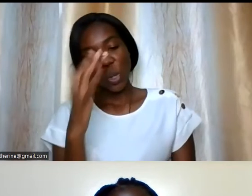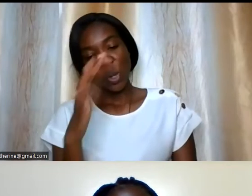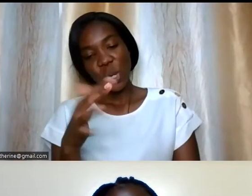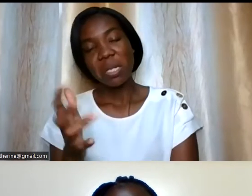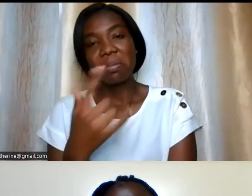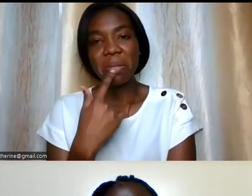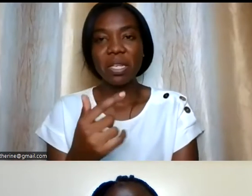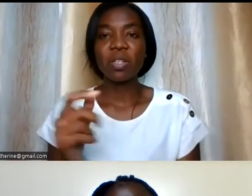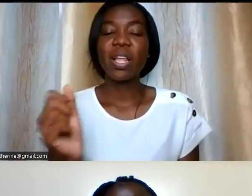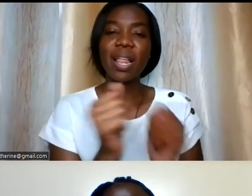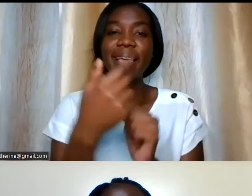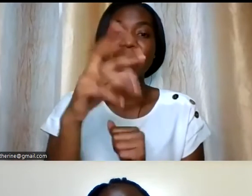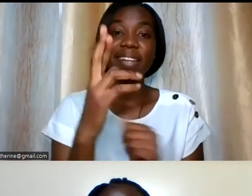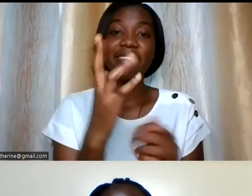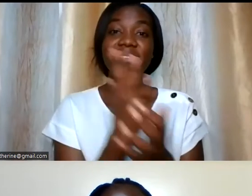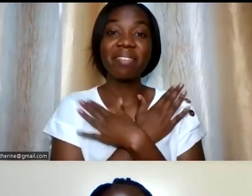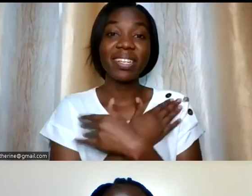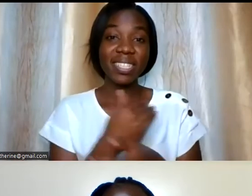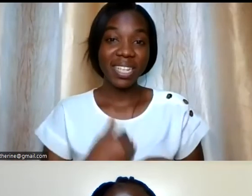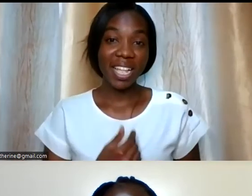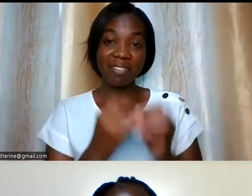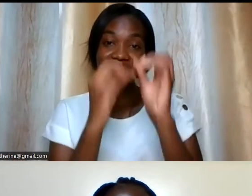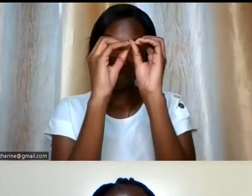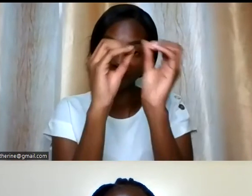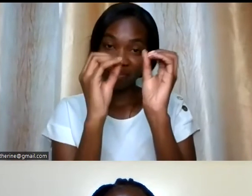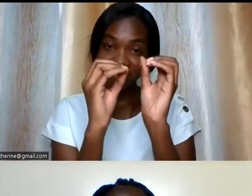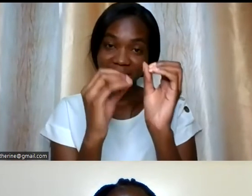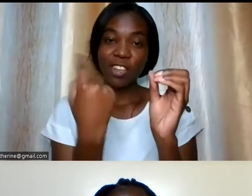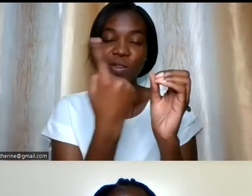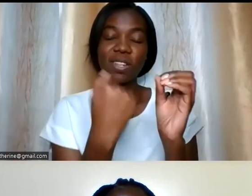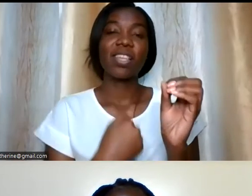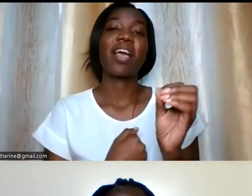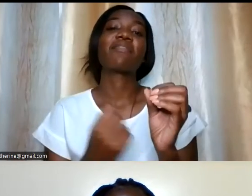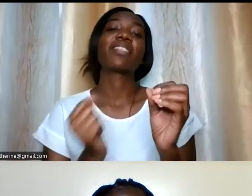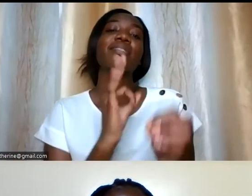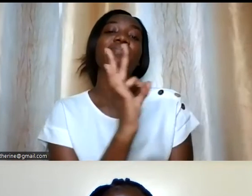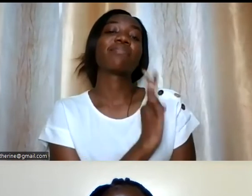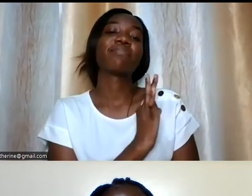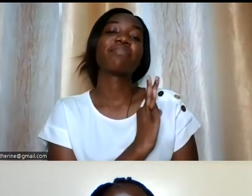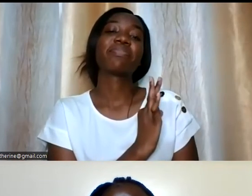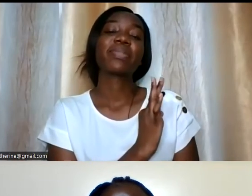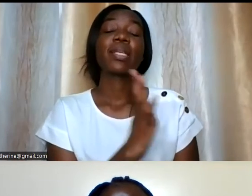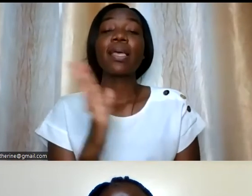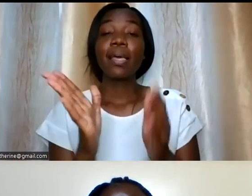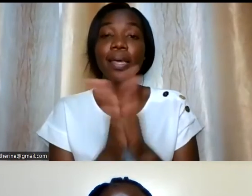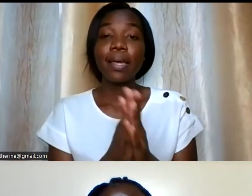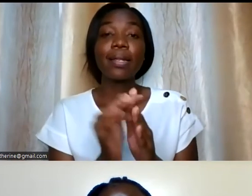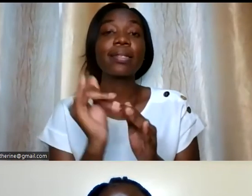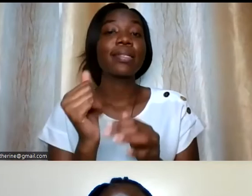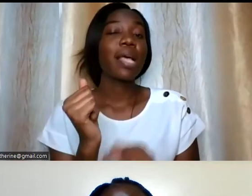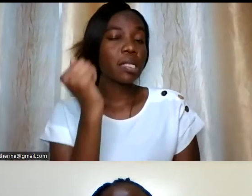HRs don't have friends. We only have colleagues. And it's a sad reality, and